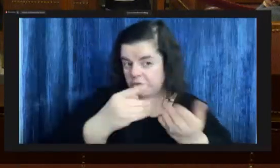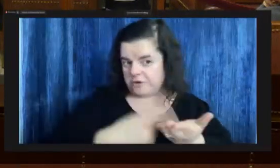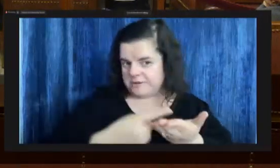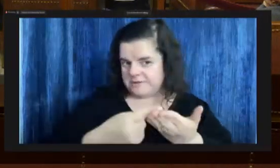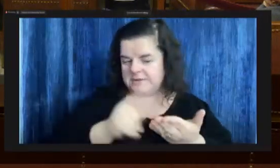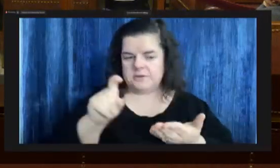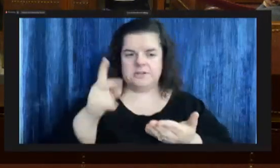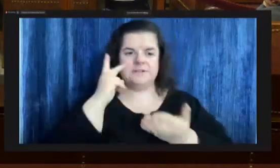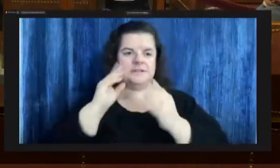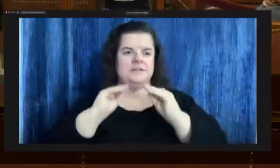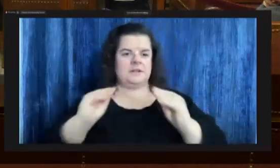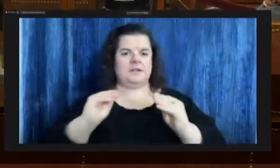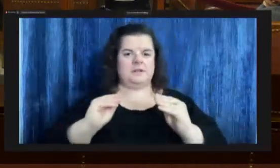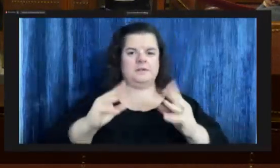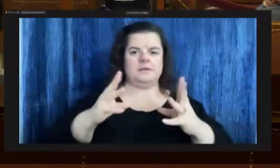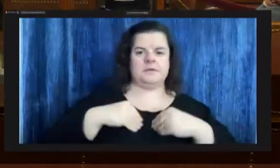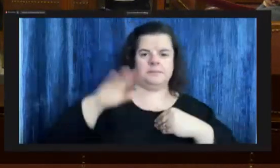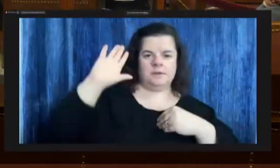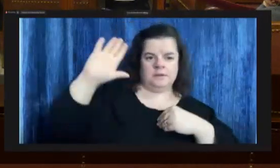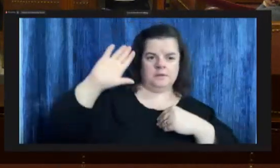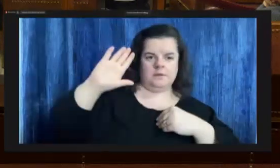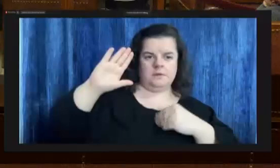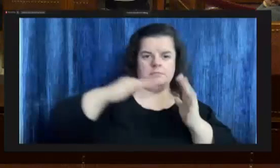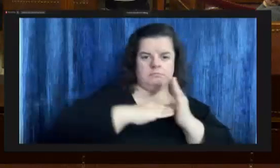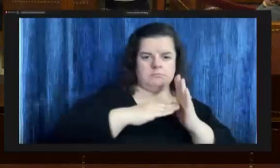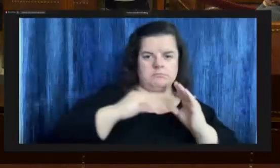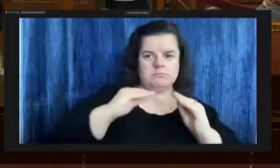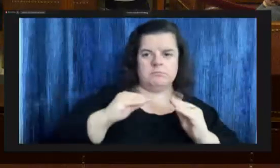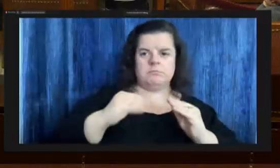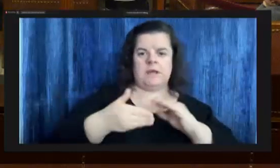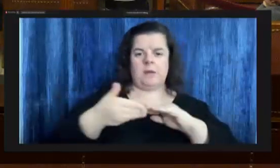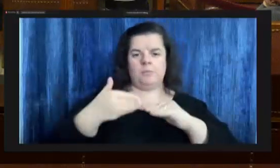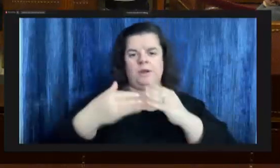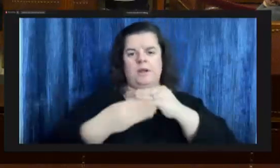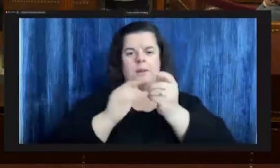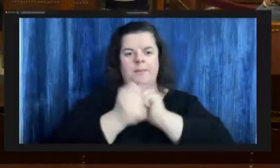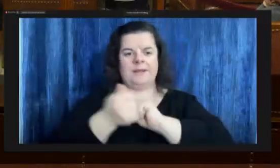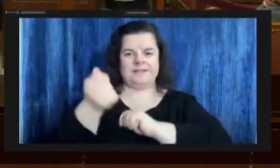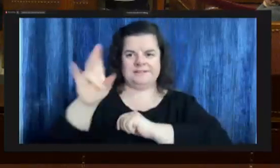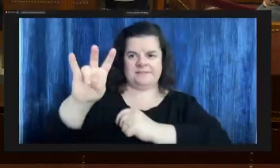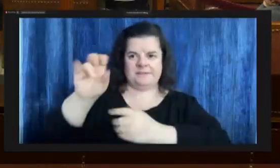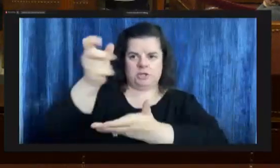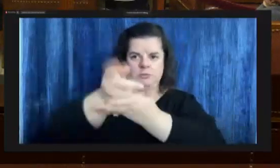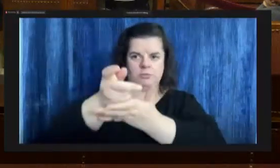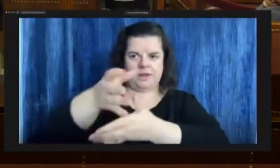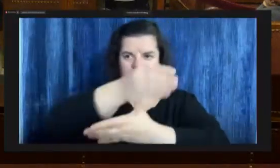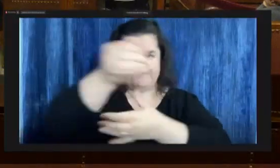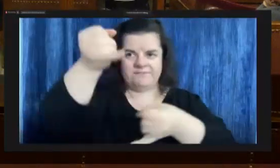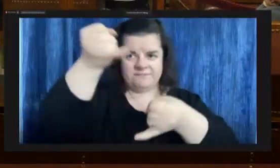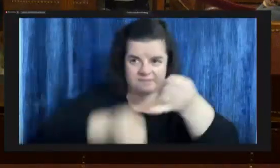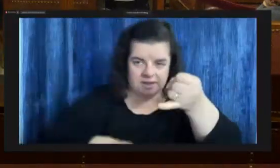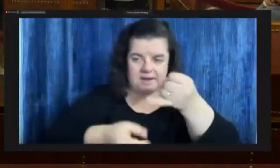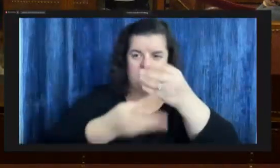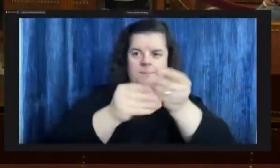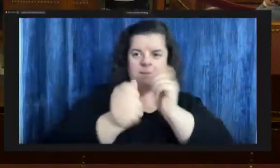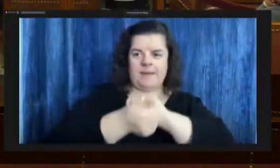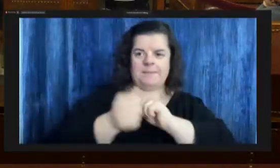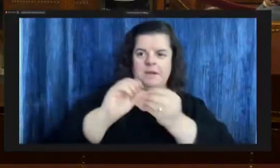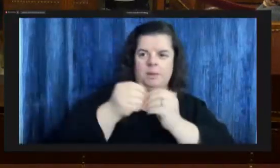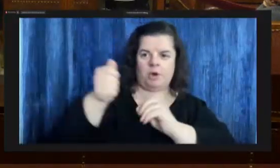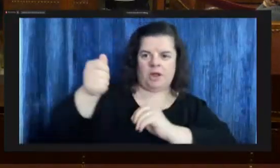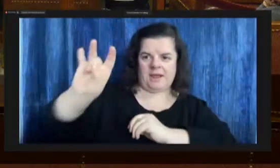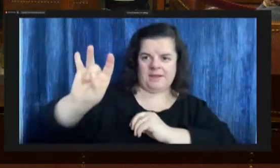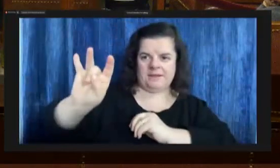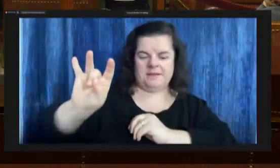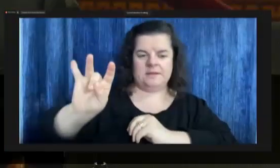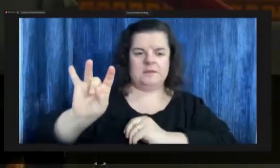none, all those in favor say aye. Aye. Any opposed? Operating Amendment 17 has been approved. And finally, Operating Amendment number 18. Number